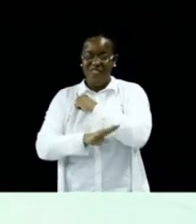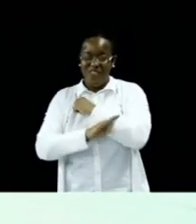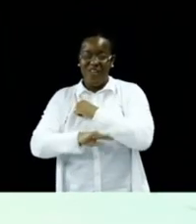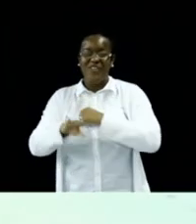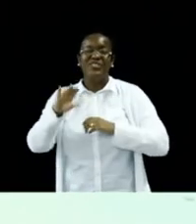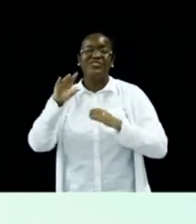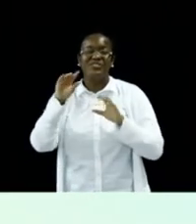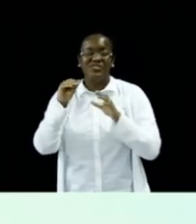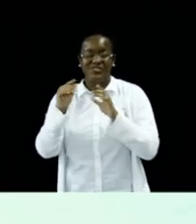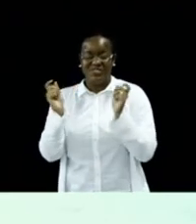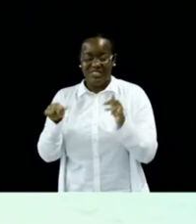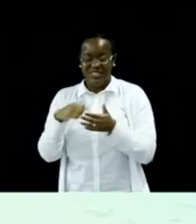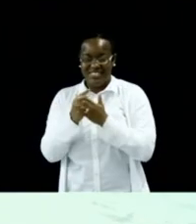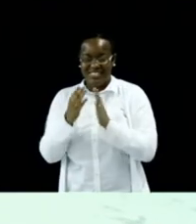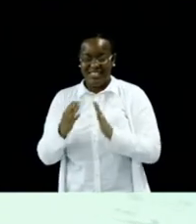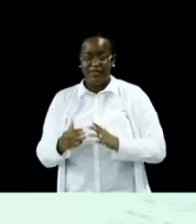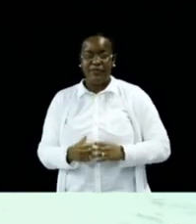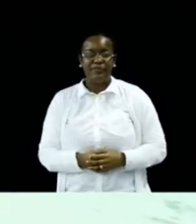Good morning,